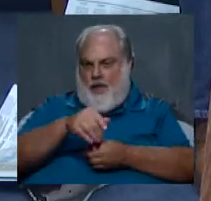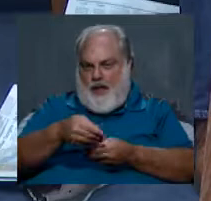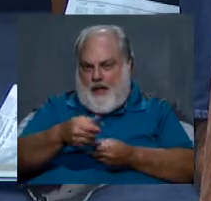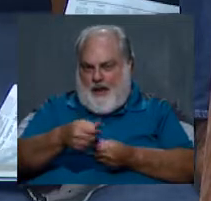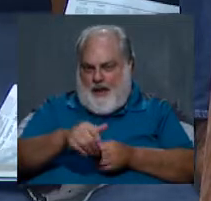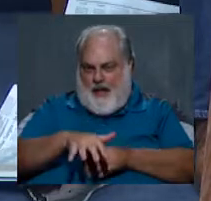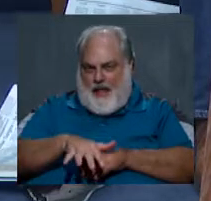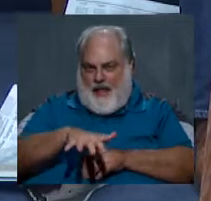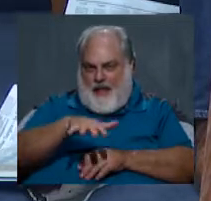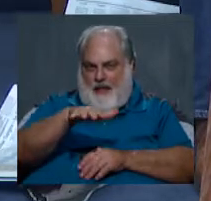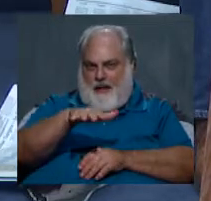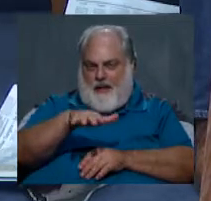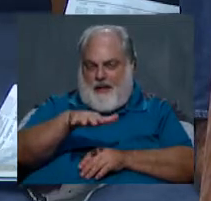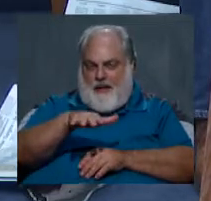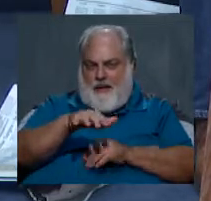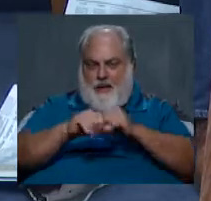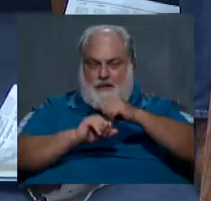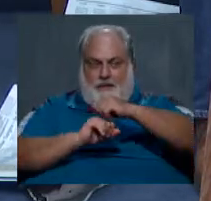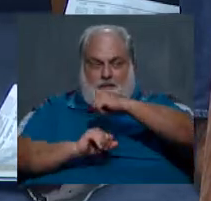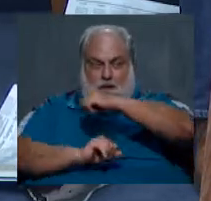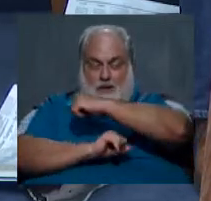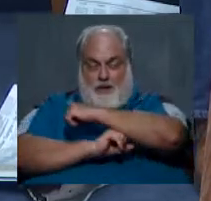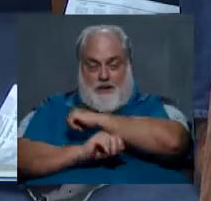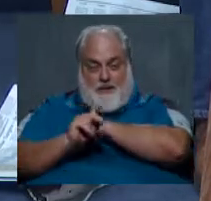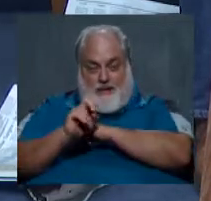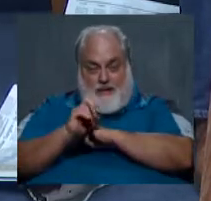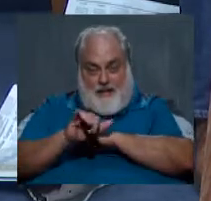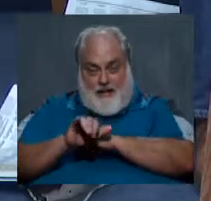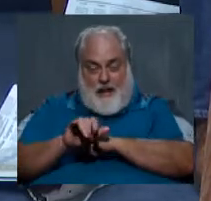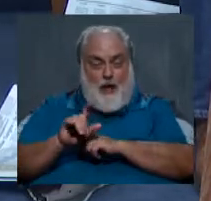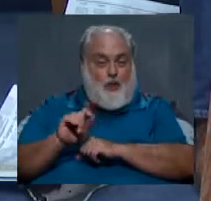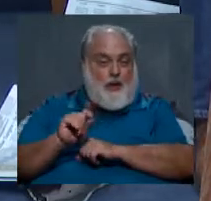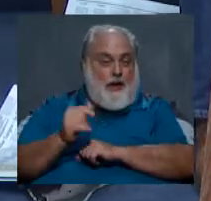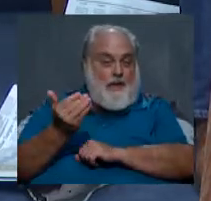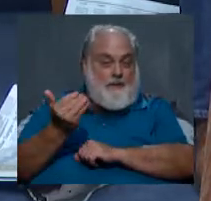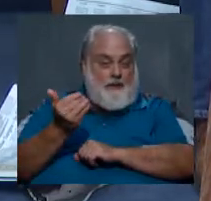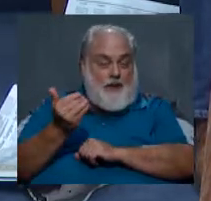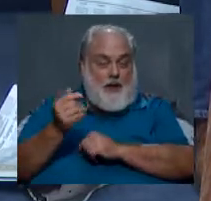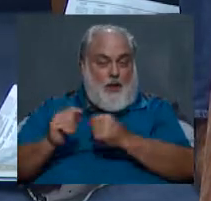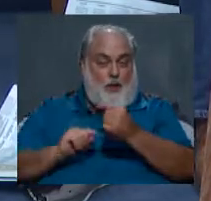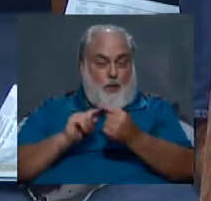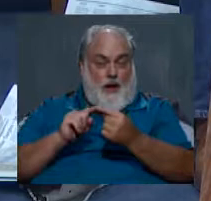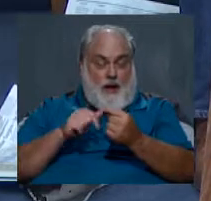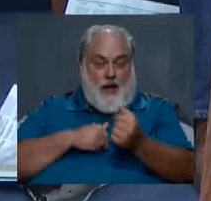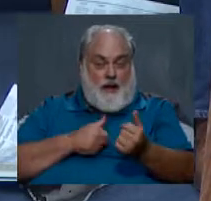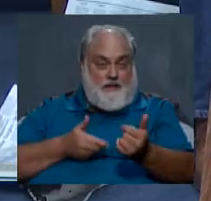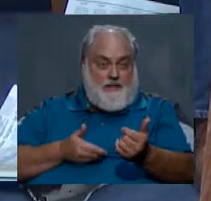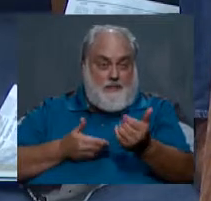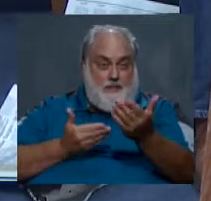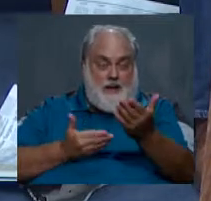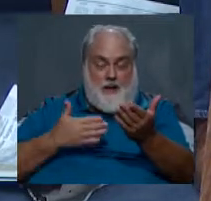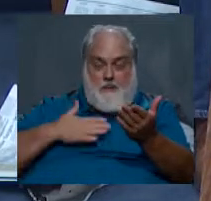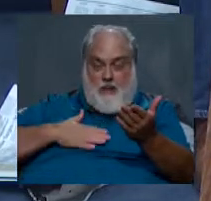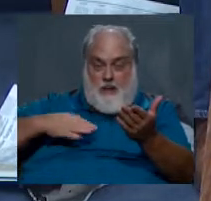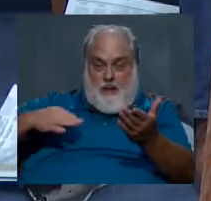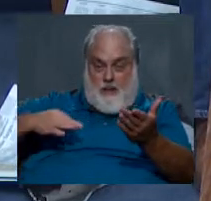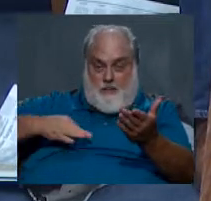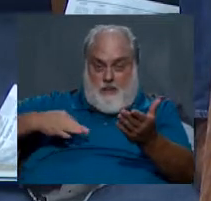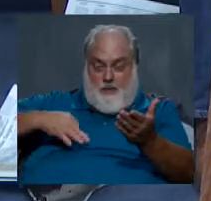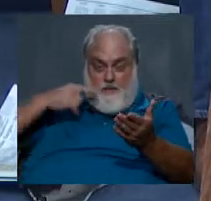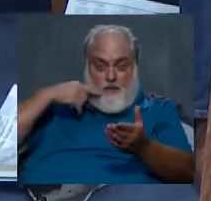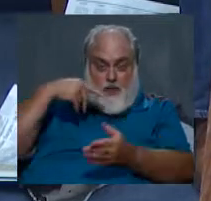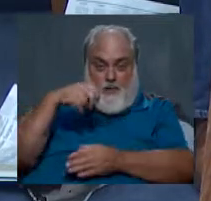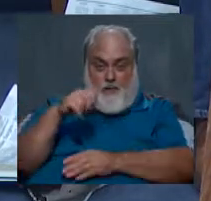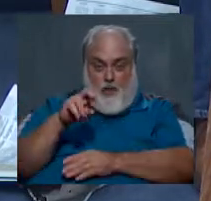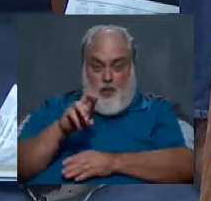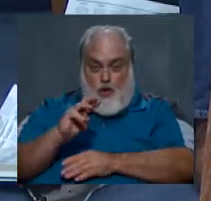floodway. And foundation is key. Now, in 2015, when I submitted all of my applications for a permit,